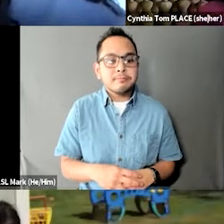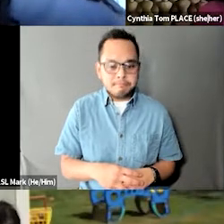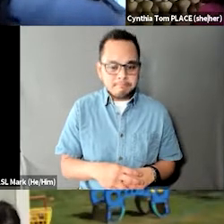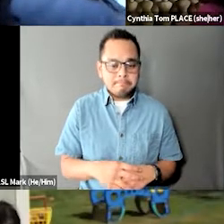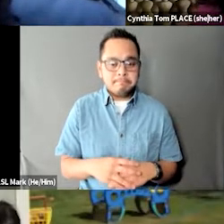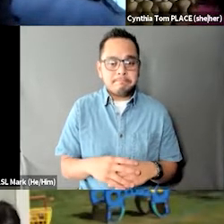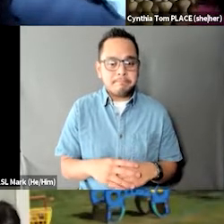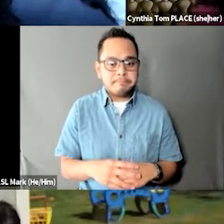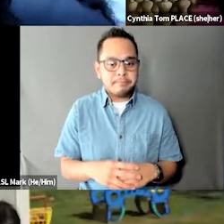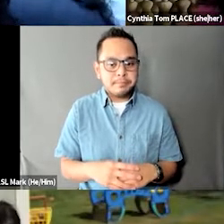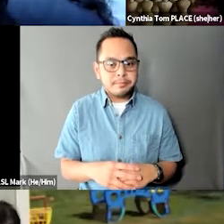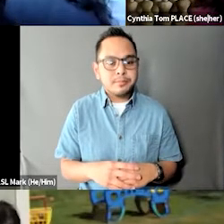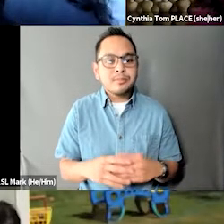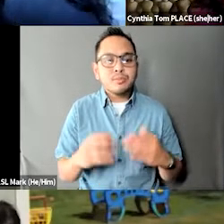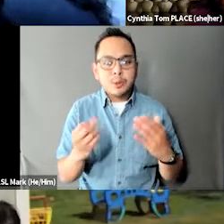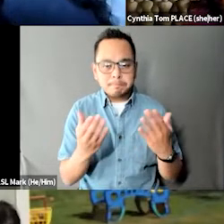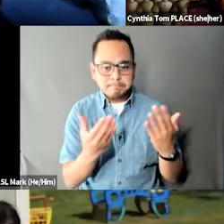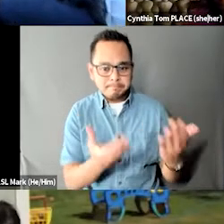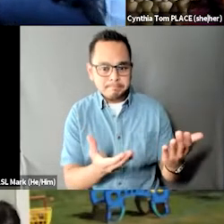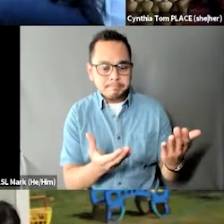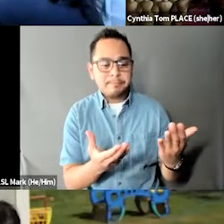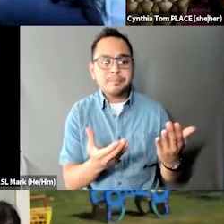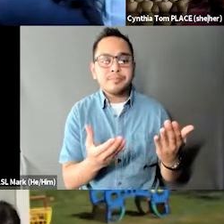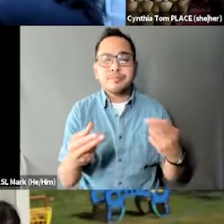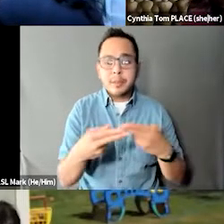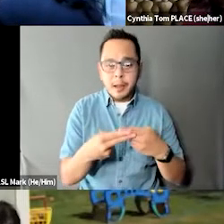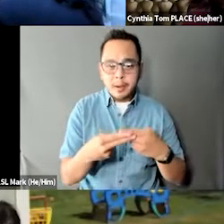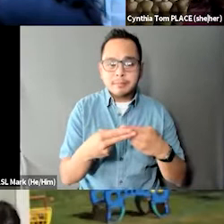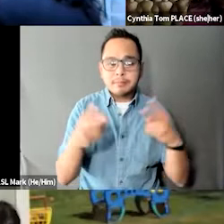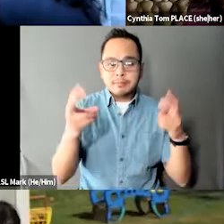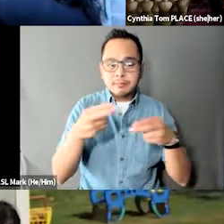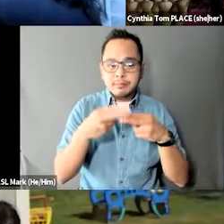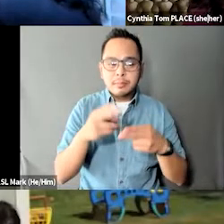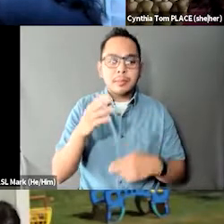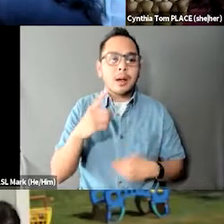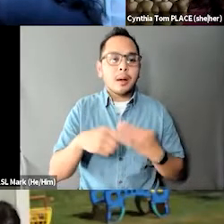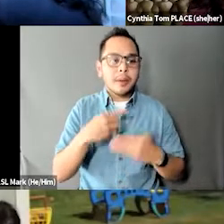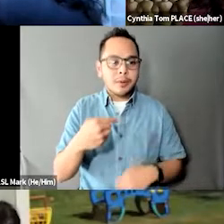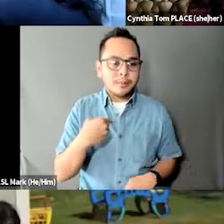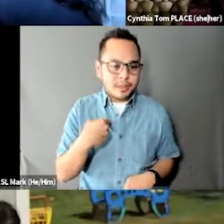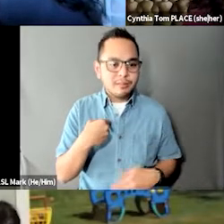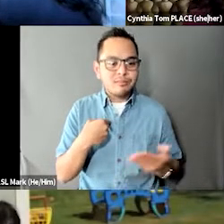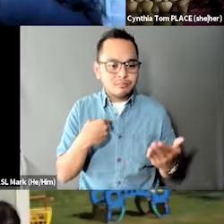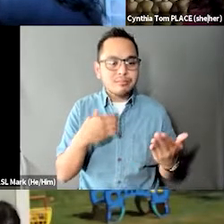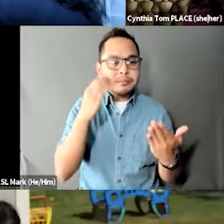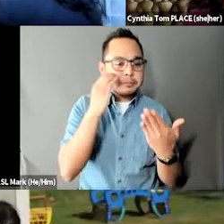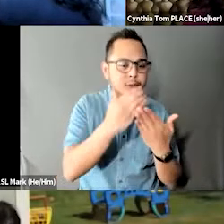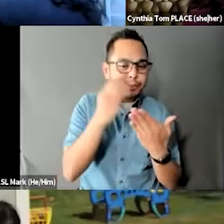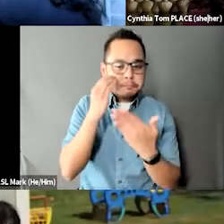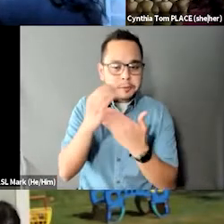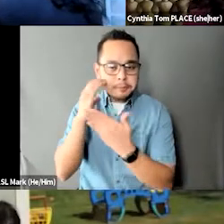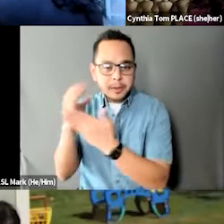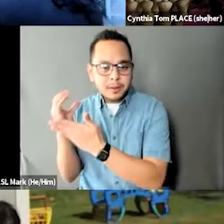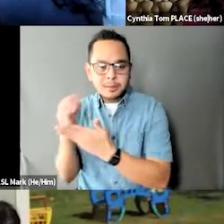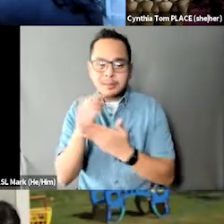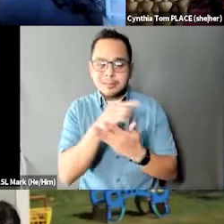So this slide, it's entitled About Me, and it has some images of things that are